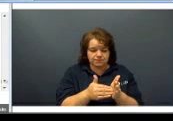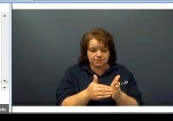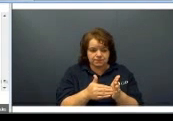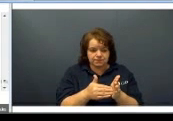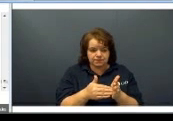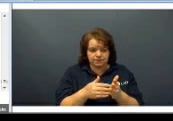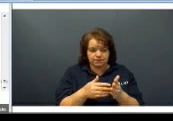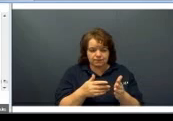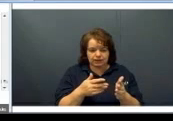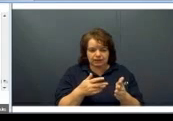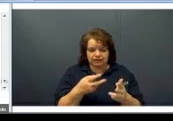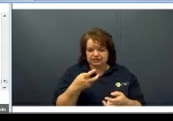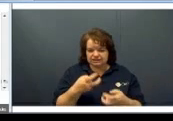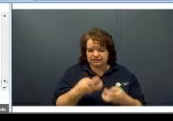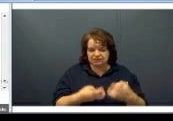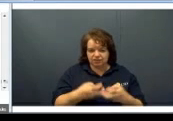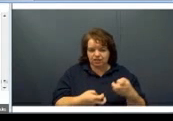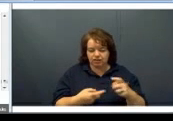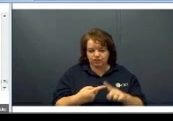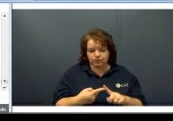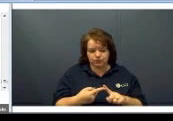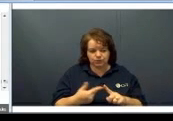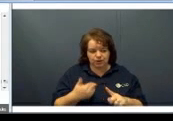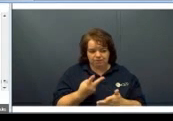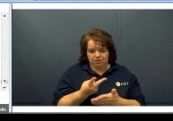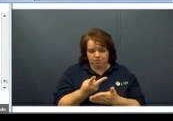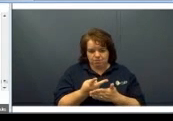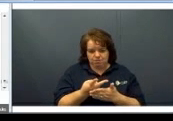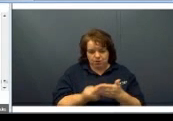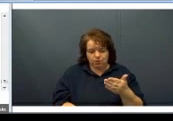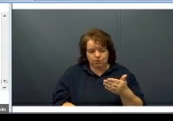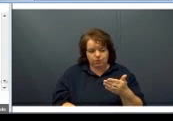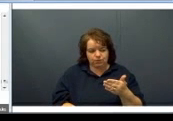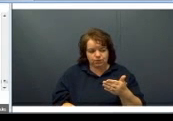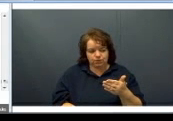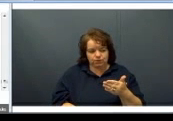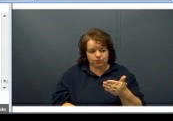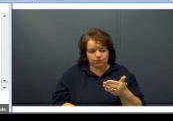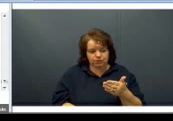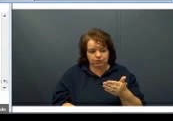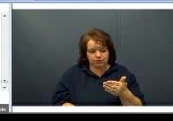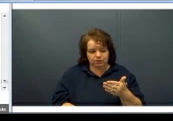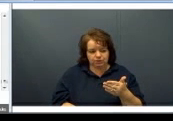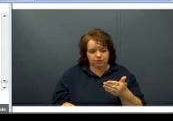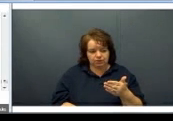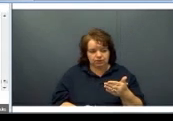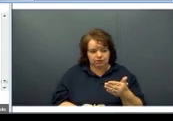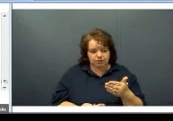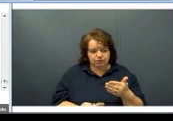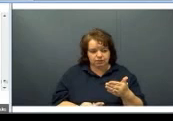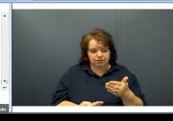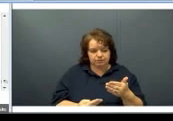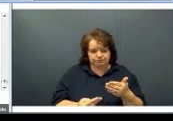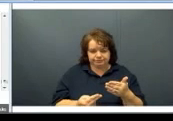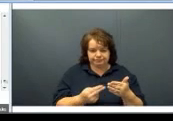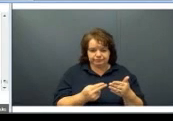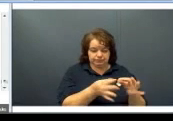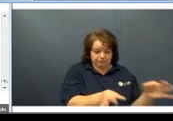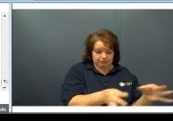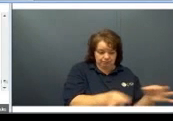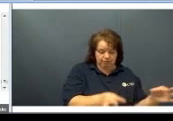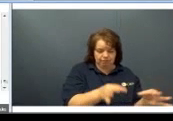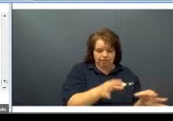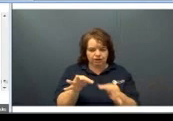Oftentimes, it is difficult to have both medium working for